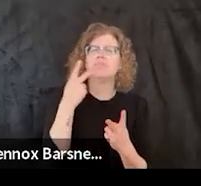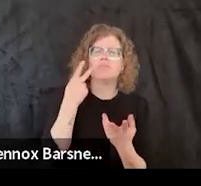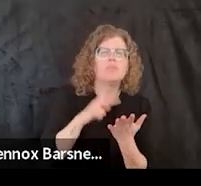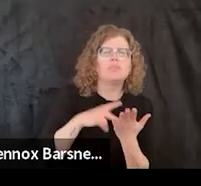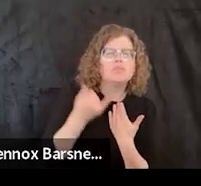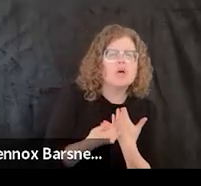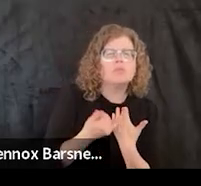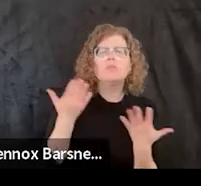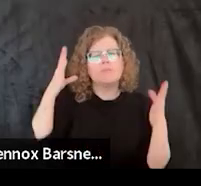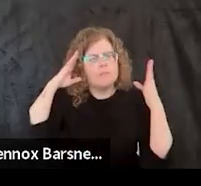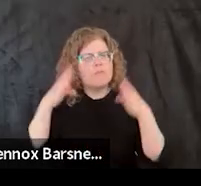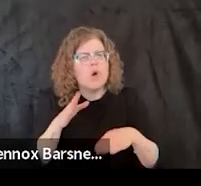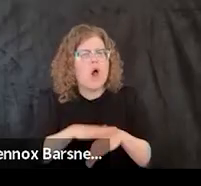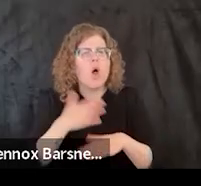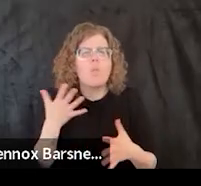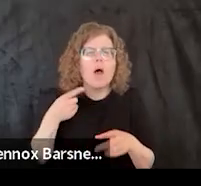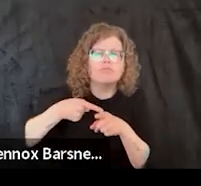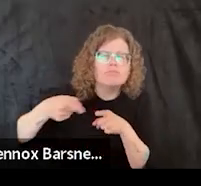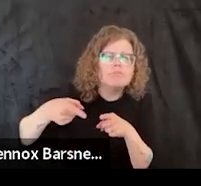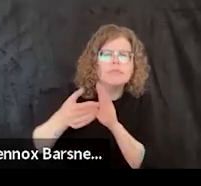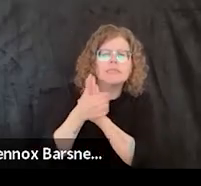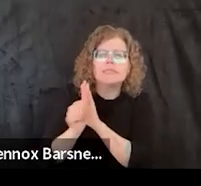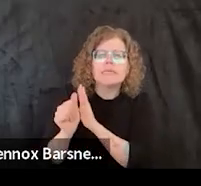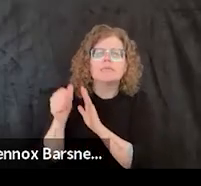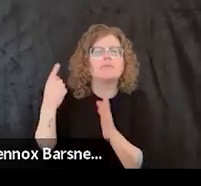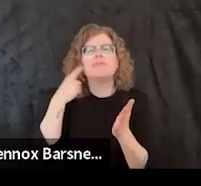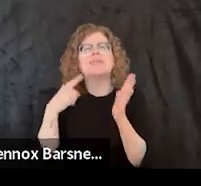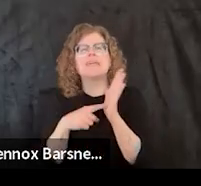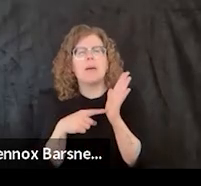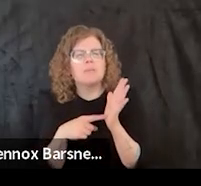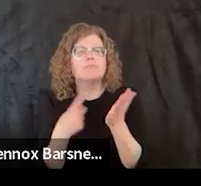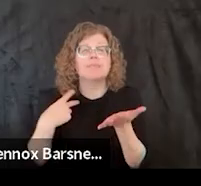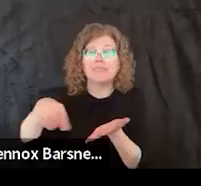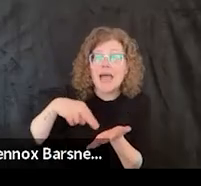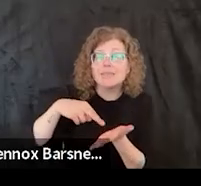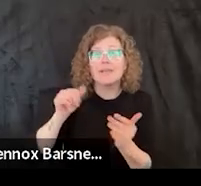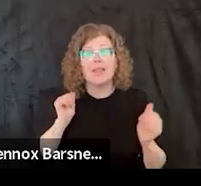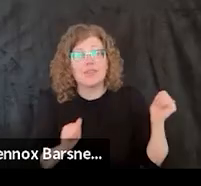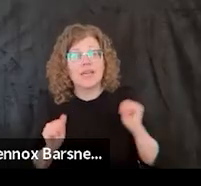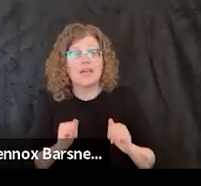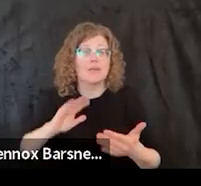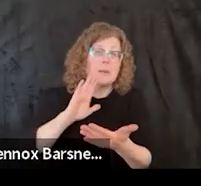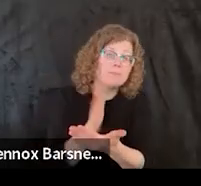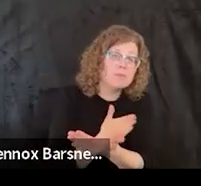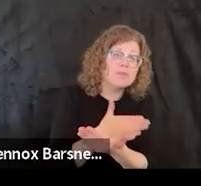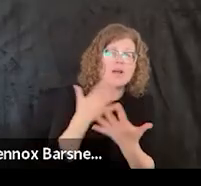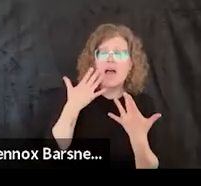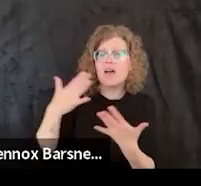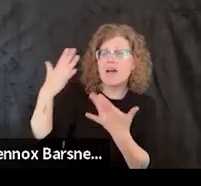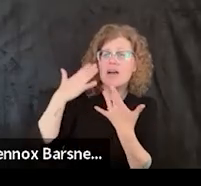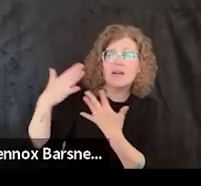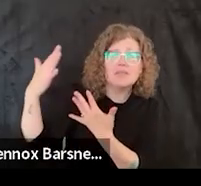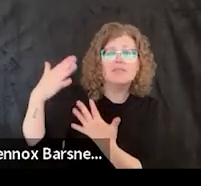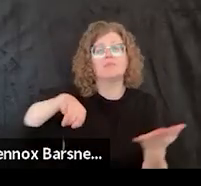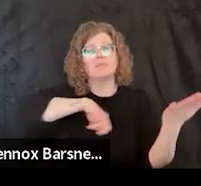involves disciplines and practices such as dance, theater, music, opera, orchestra, circus,